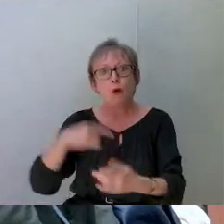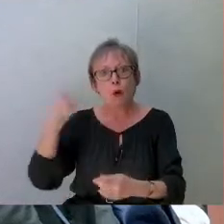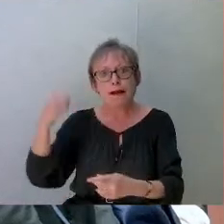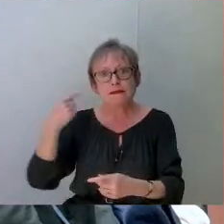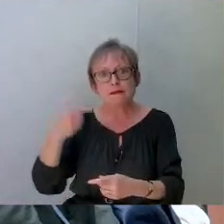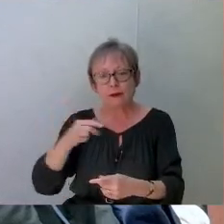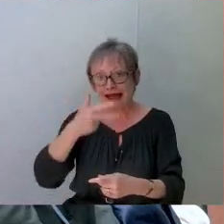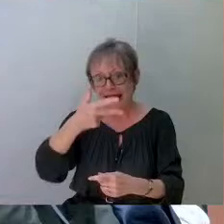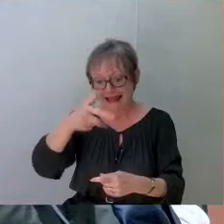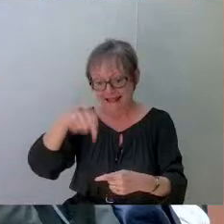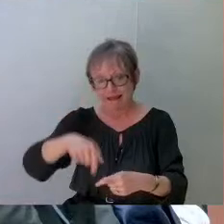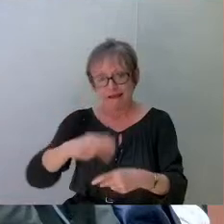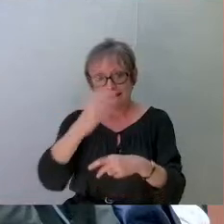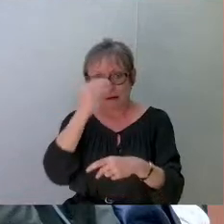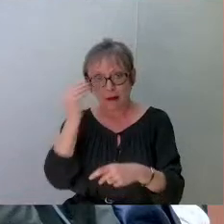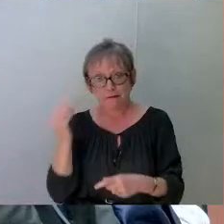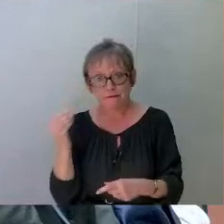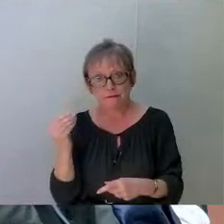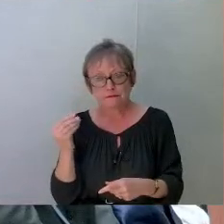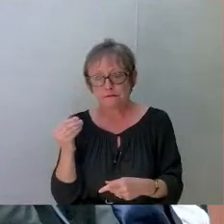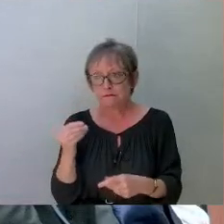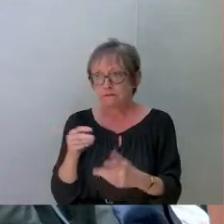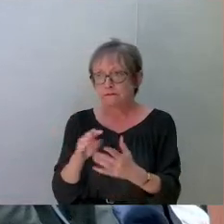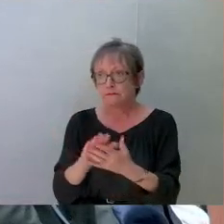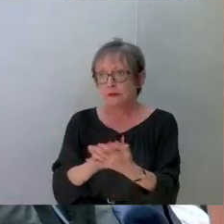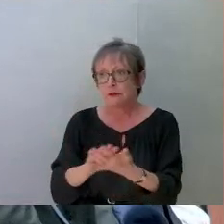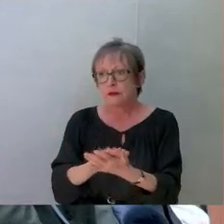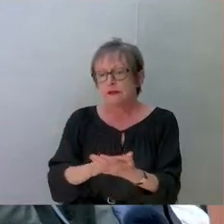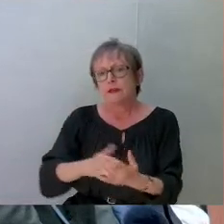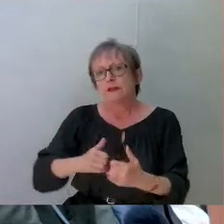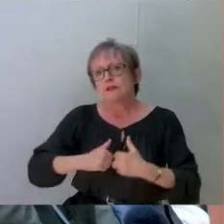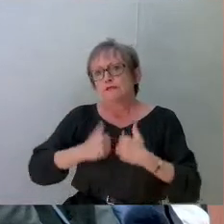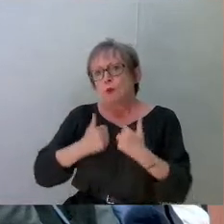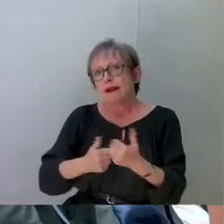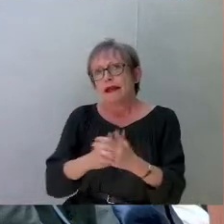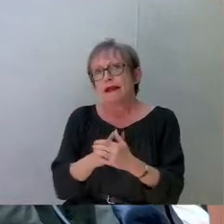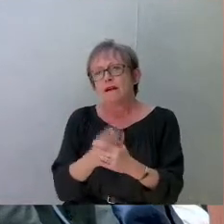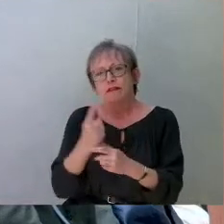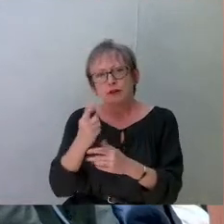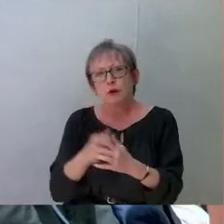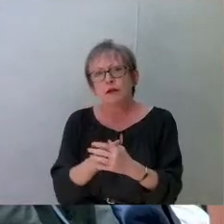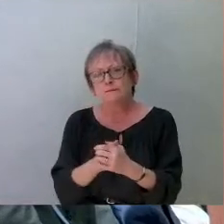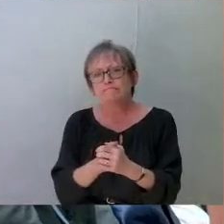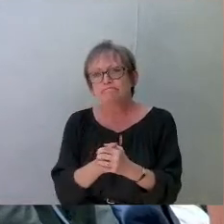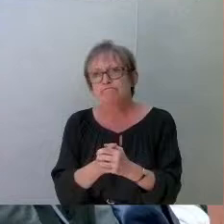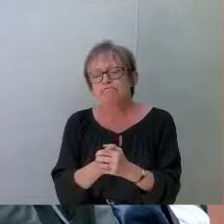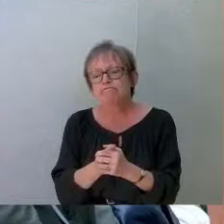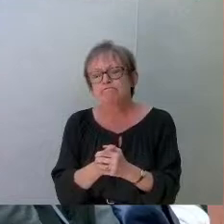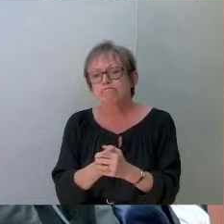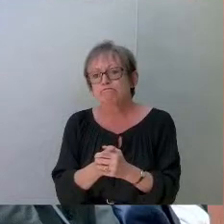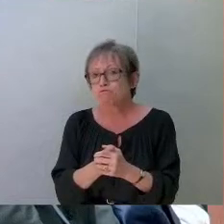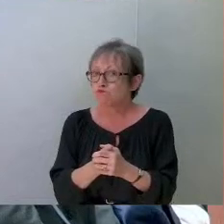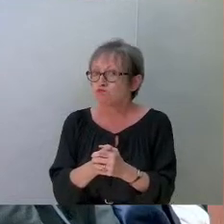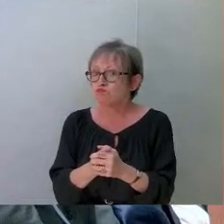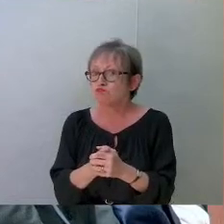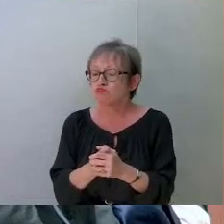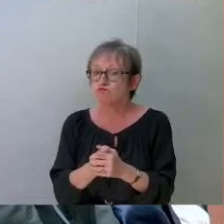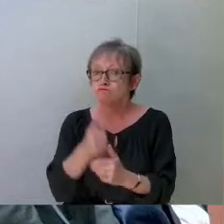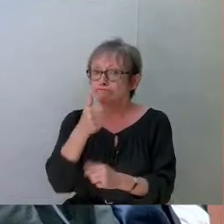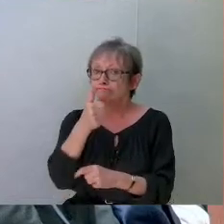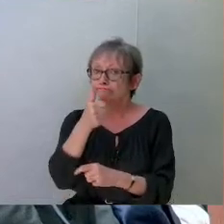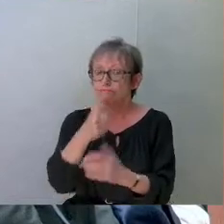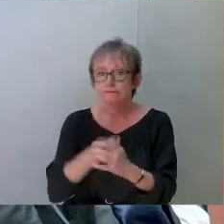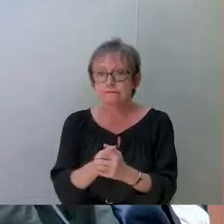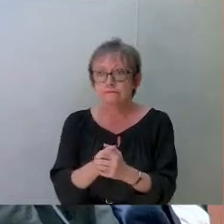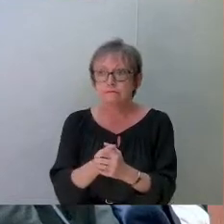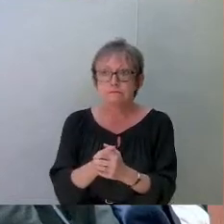summer, and the ceremony this morning, which was the first one, set the bar pretty high, actually. So the